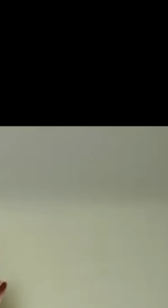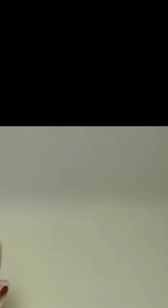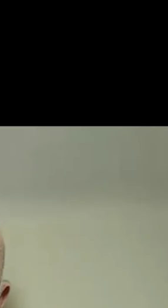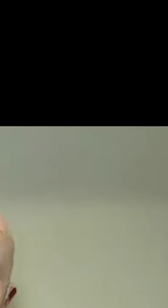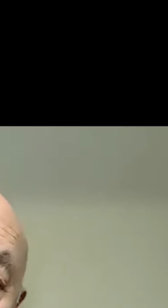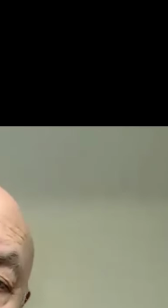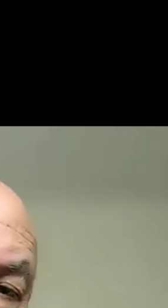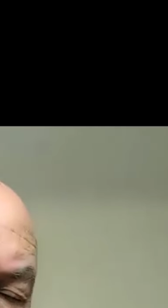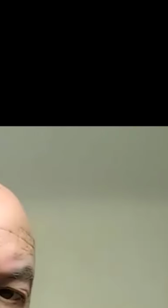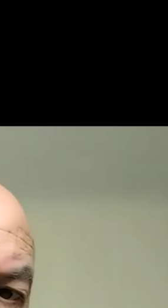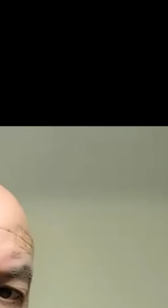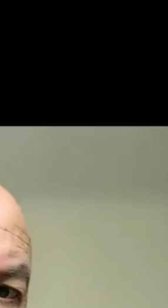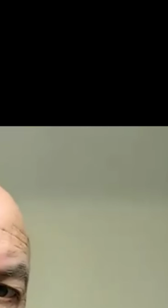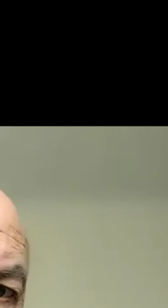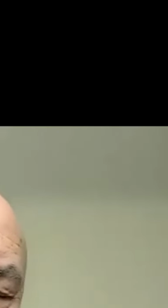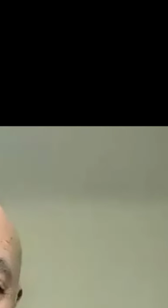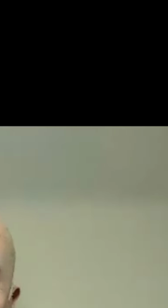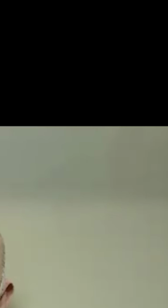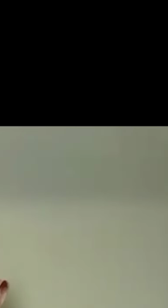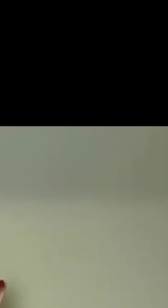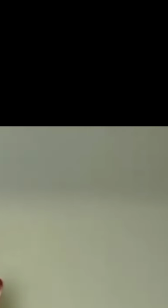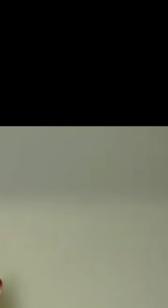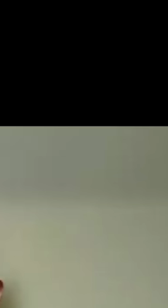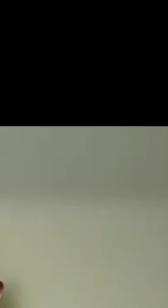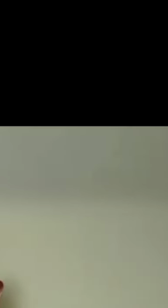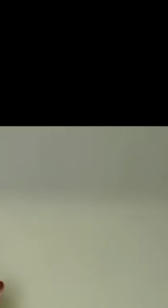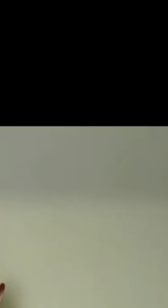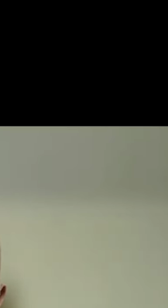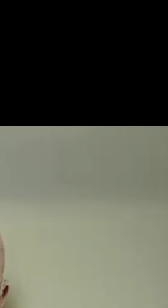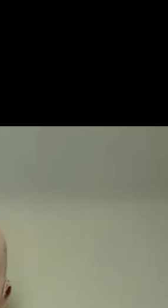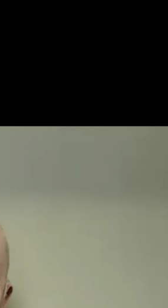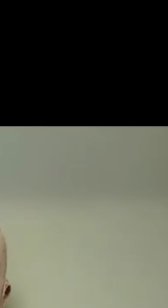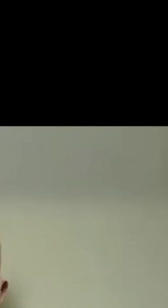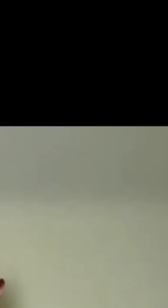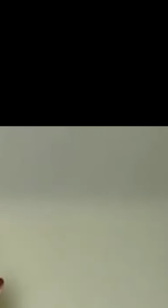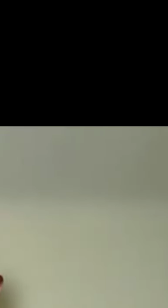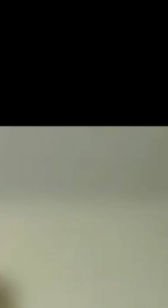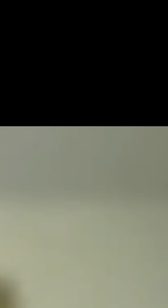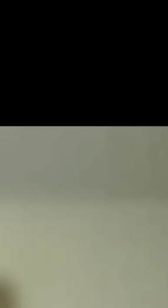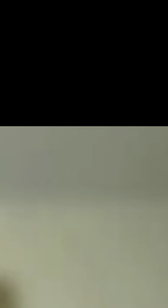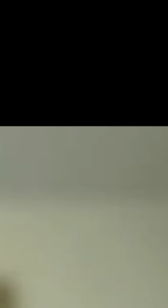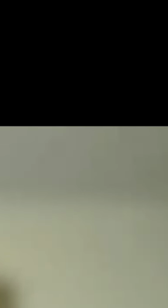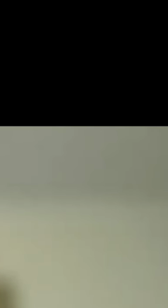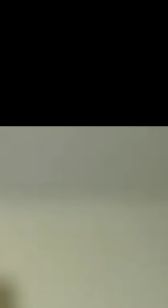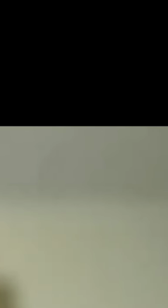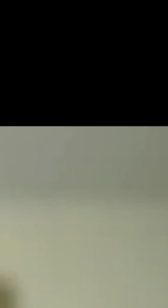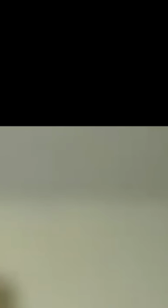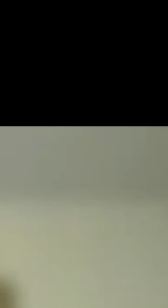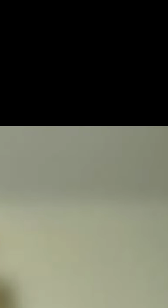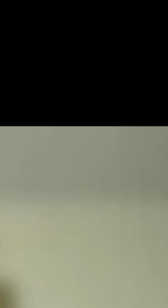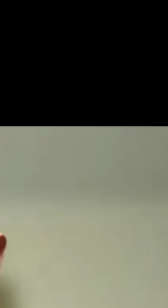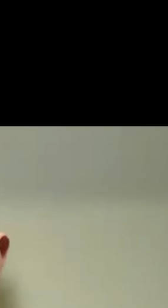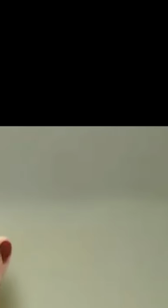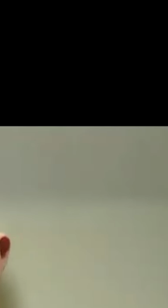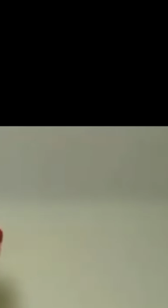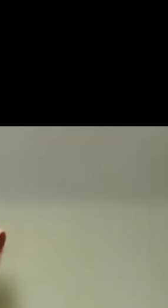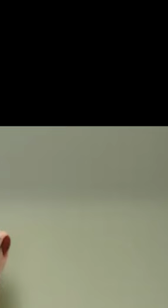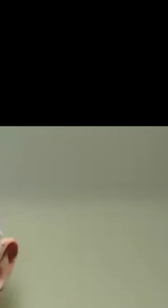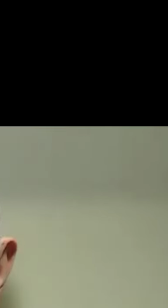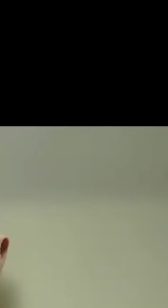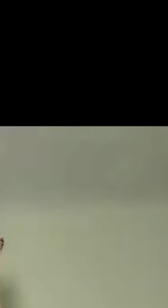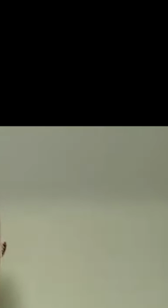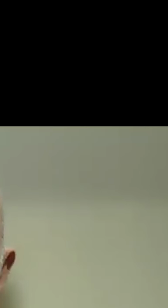a different connotation of the ways we have to deal with it. I just been informed that I'm talking too fast in English,